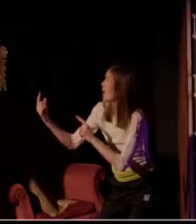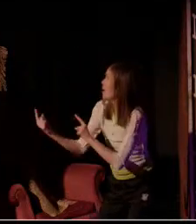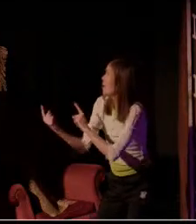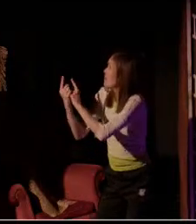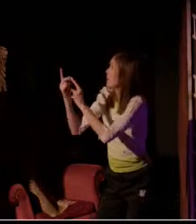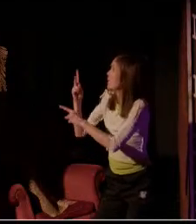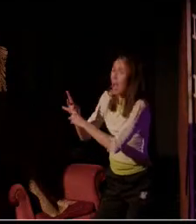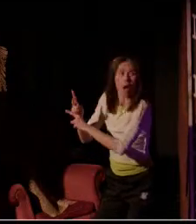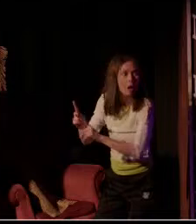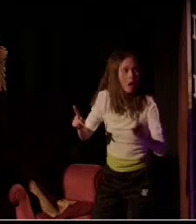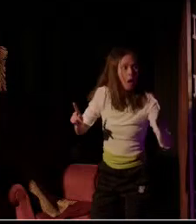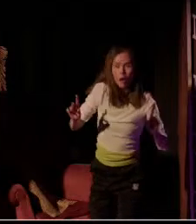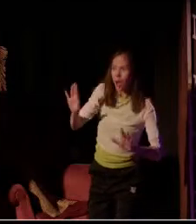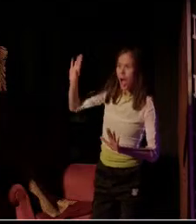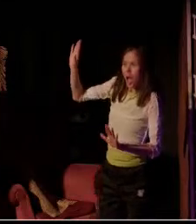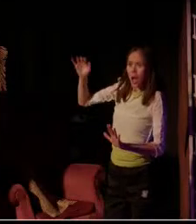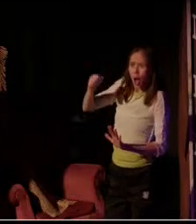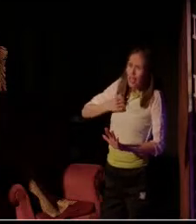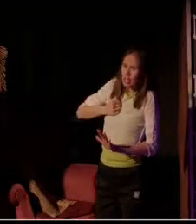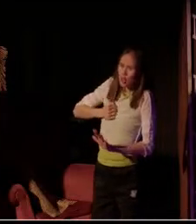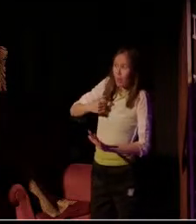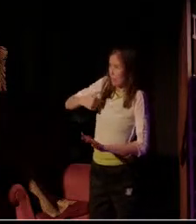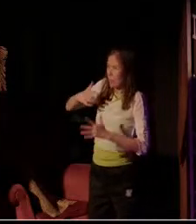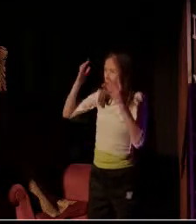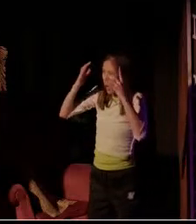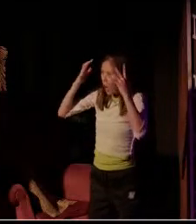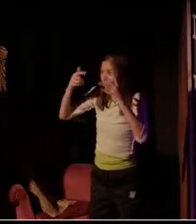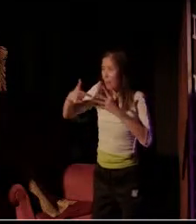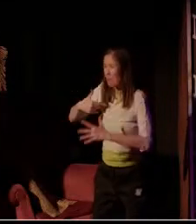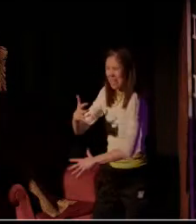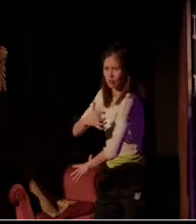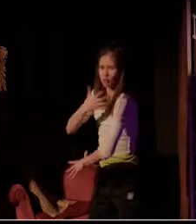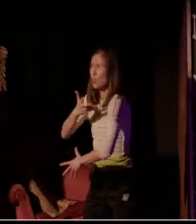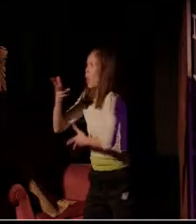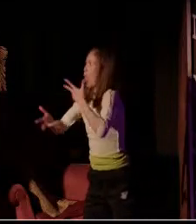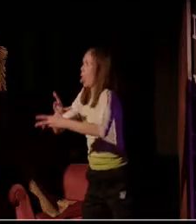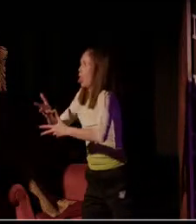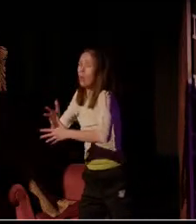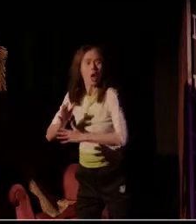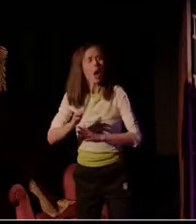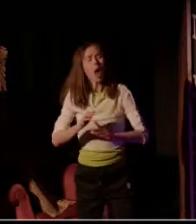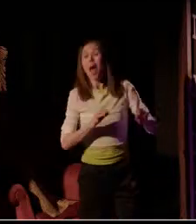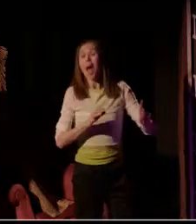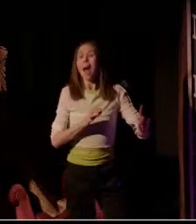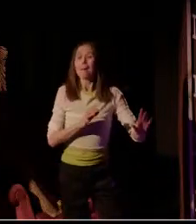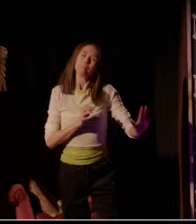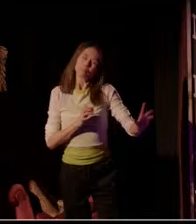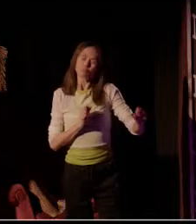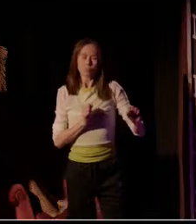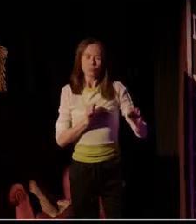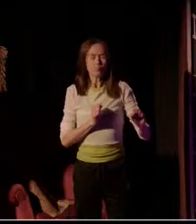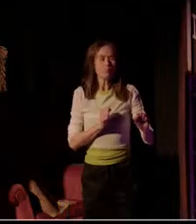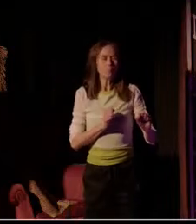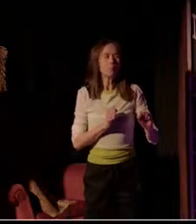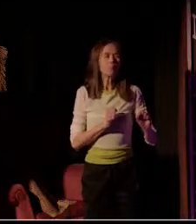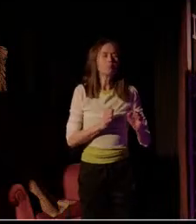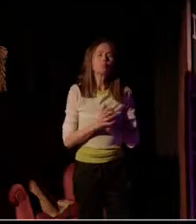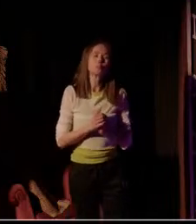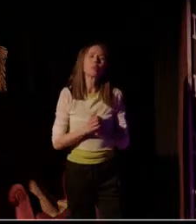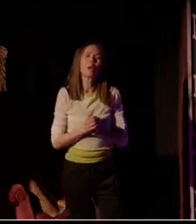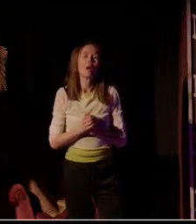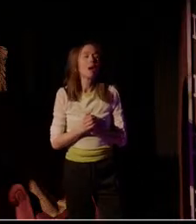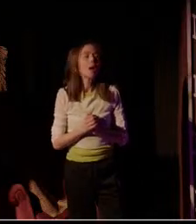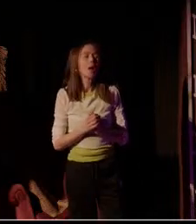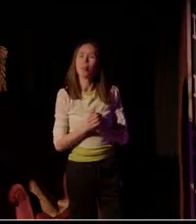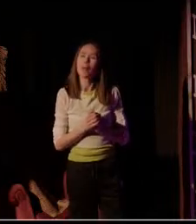Apologies, Camillo. I am so fraught with anxious business, I forgot all my manners. Florizel, I think you are